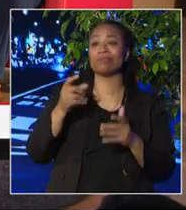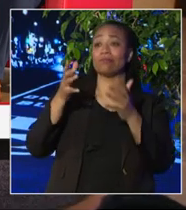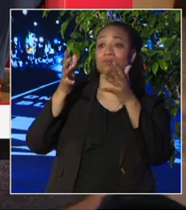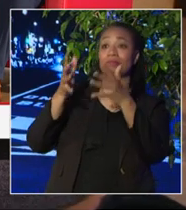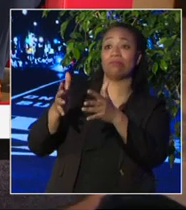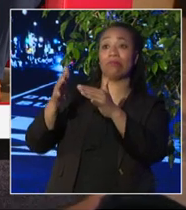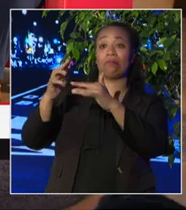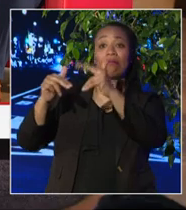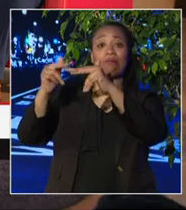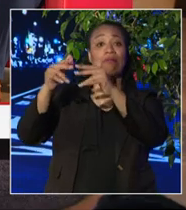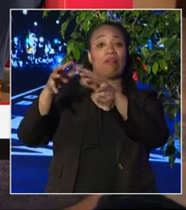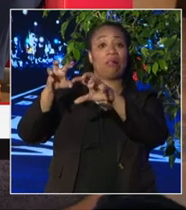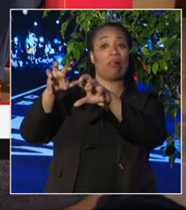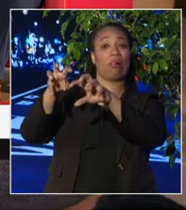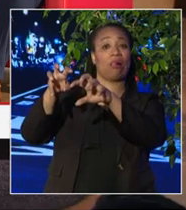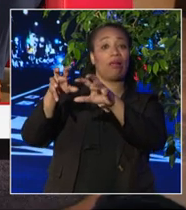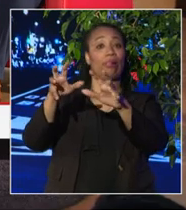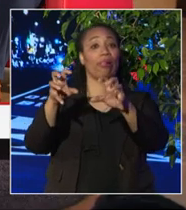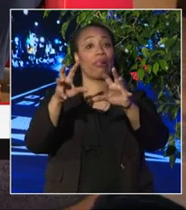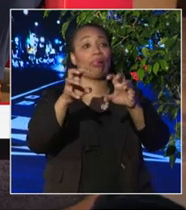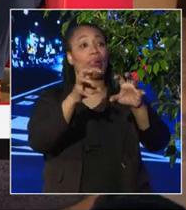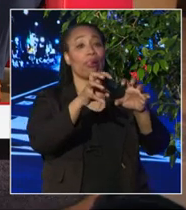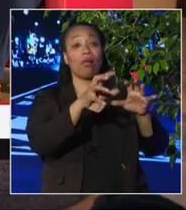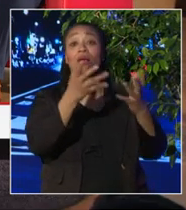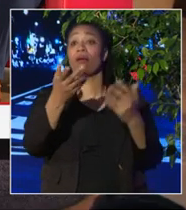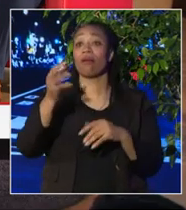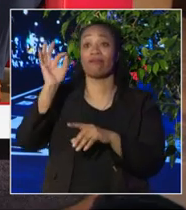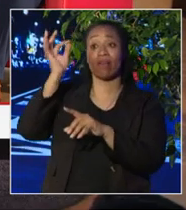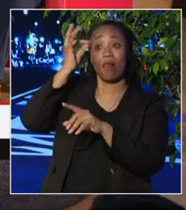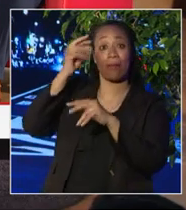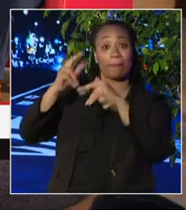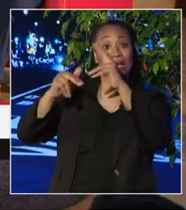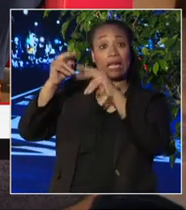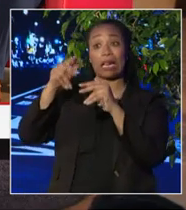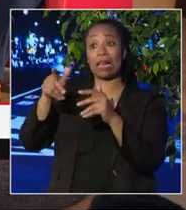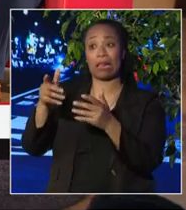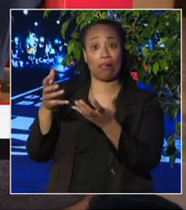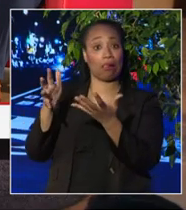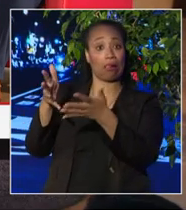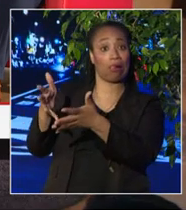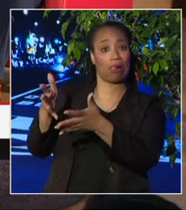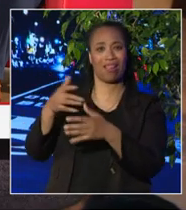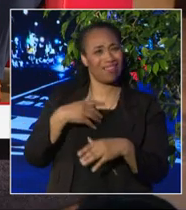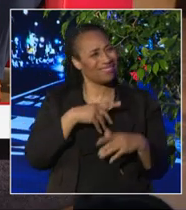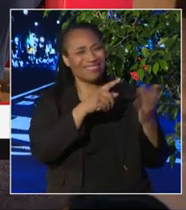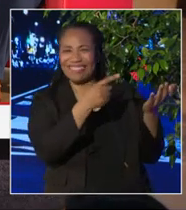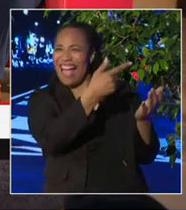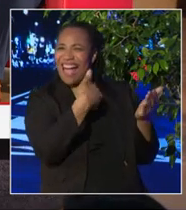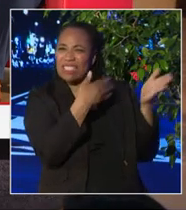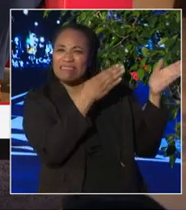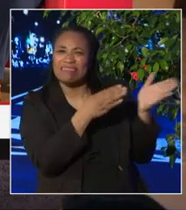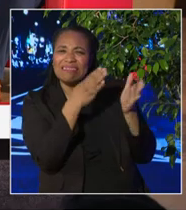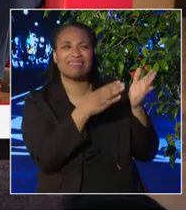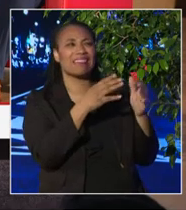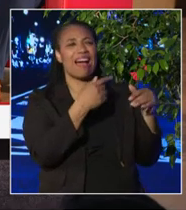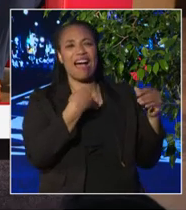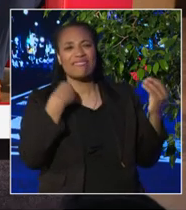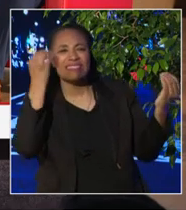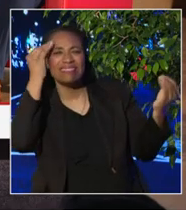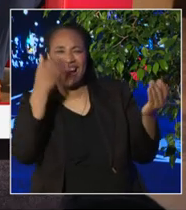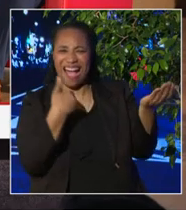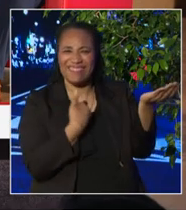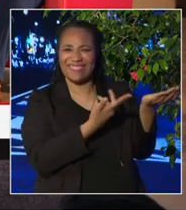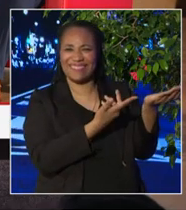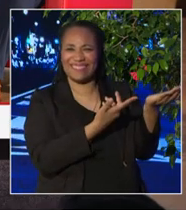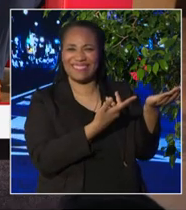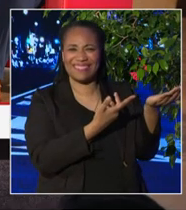for those underutilized federal buildings, and some really cool uses, things that we may not even be thinking